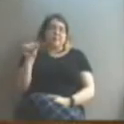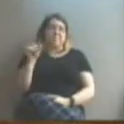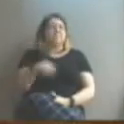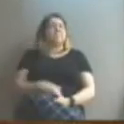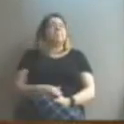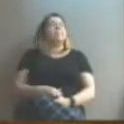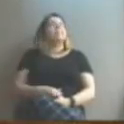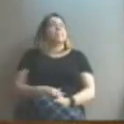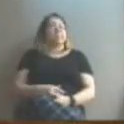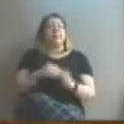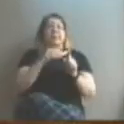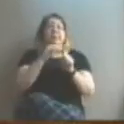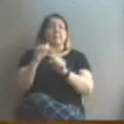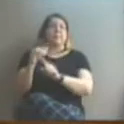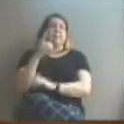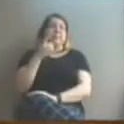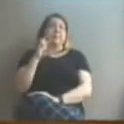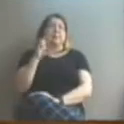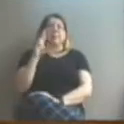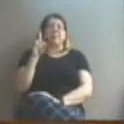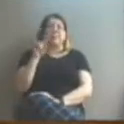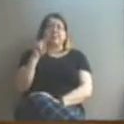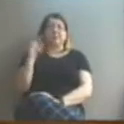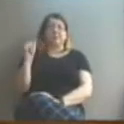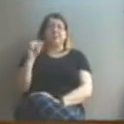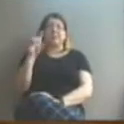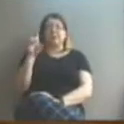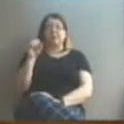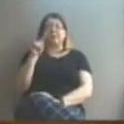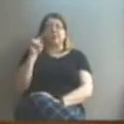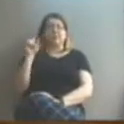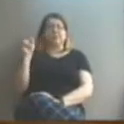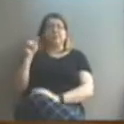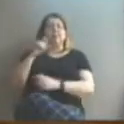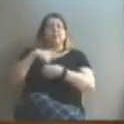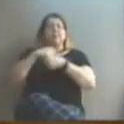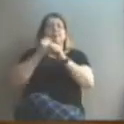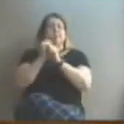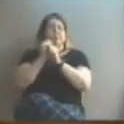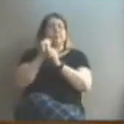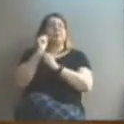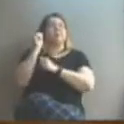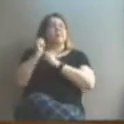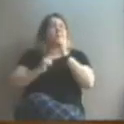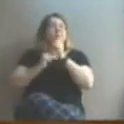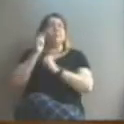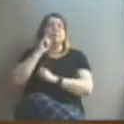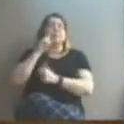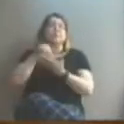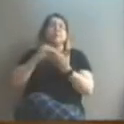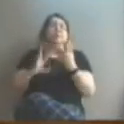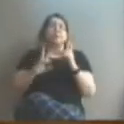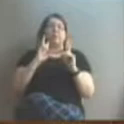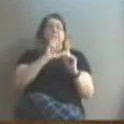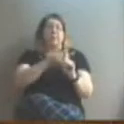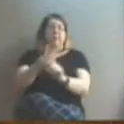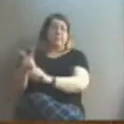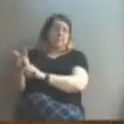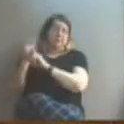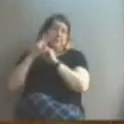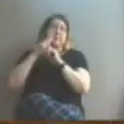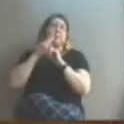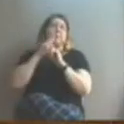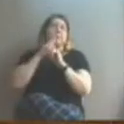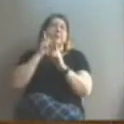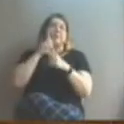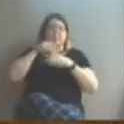Just want to remind you that Dr. Dina Dossett has created a structure for the Student Assignment Committee comprised of internal